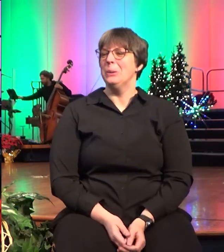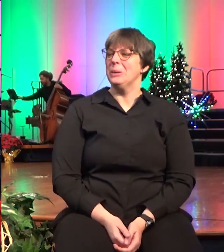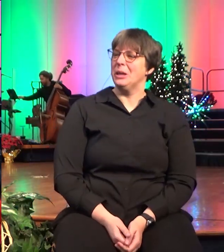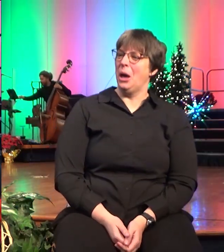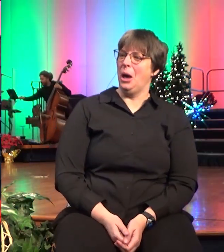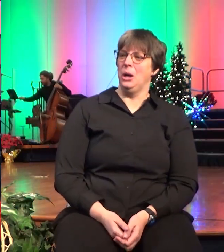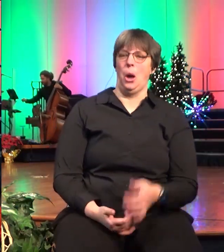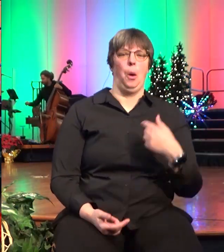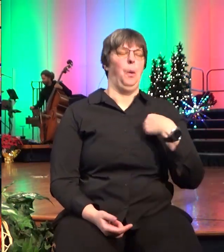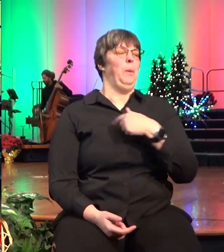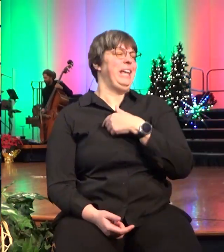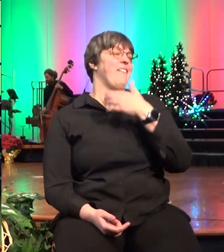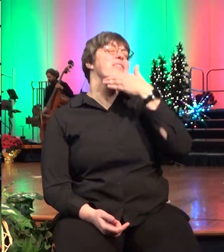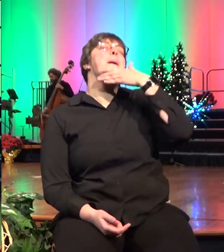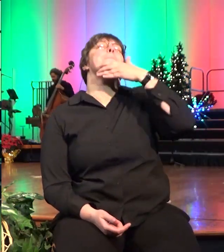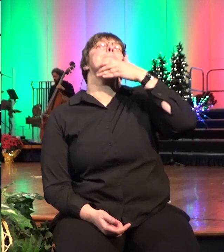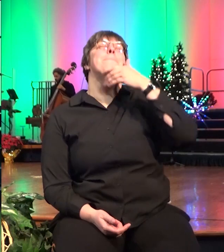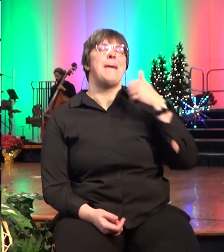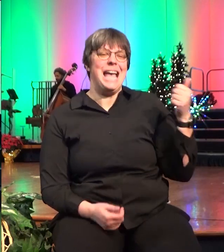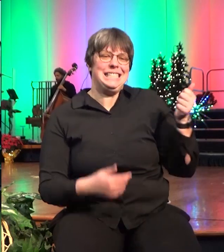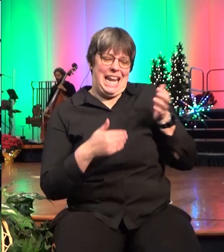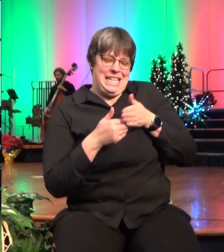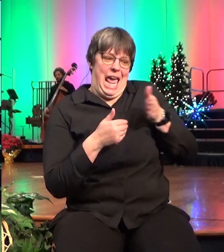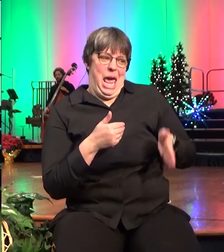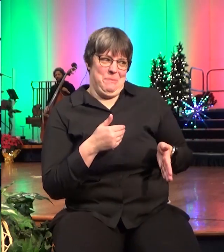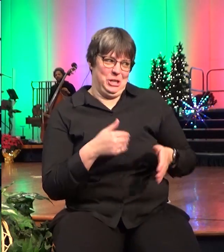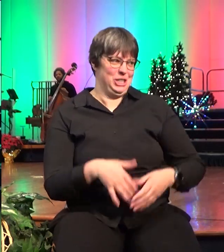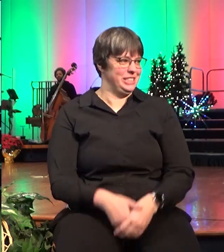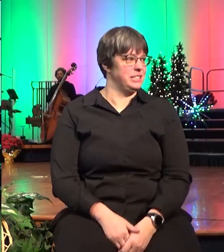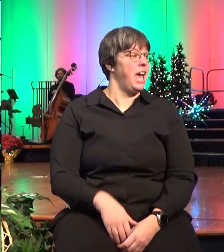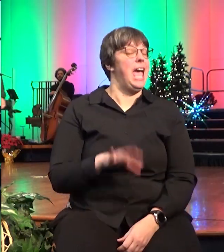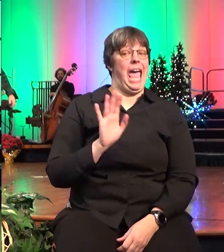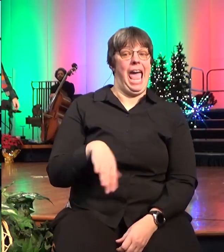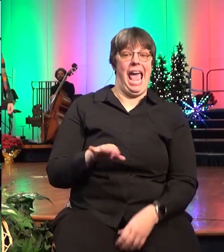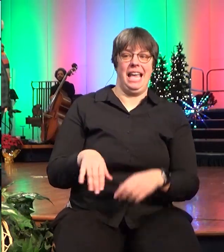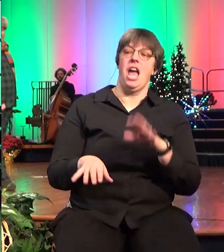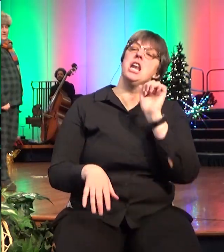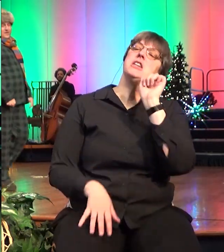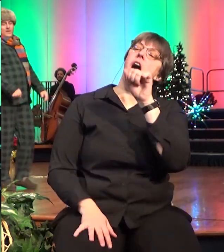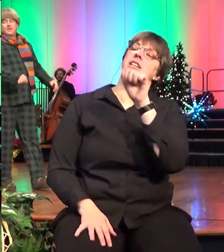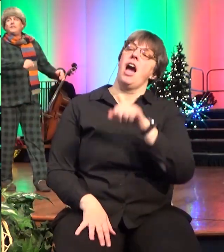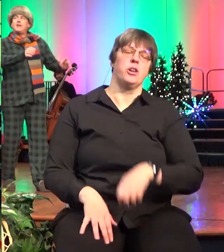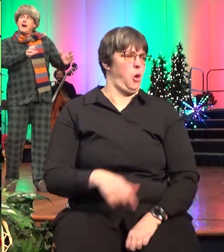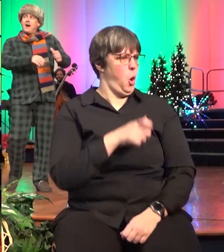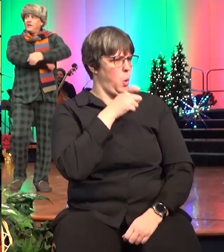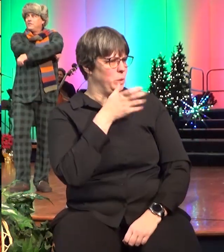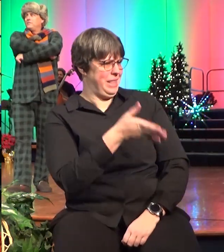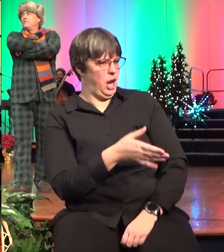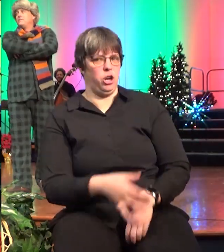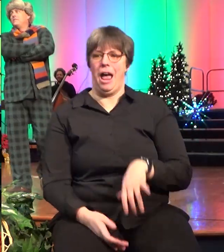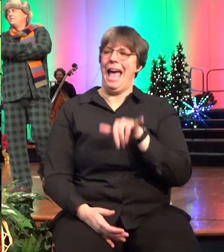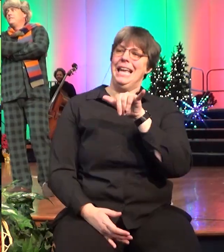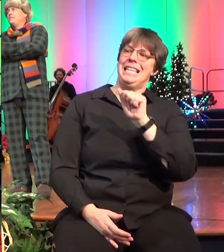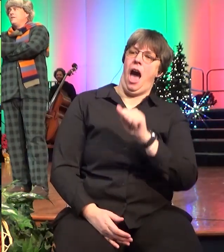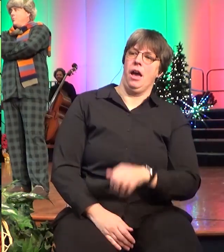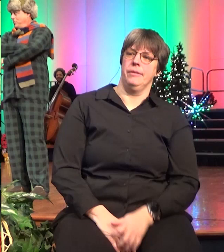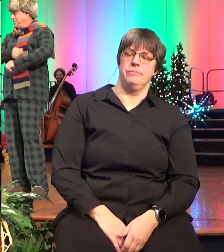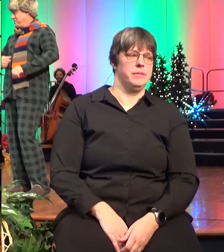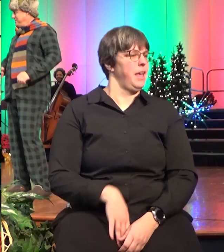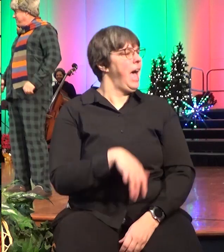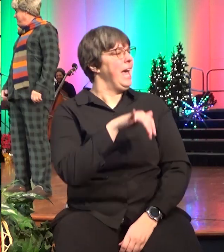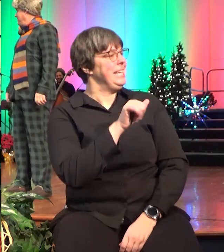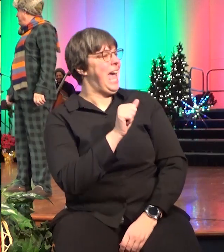We've got the best neighbors in the world. Hey, Phil, knock, knock. Who's there? Yeah. Yahoo!